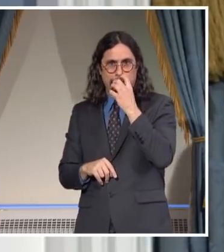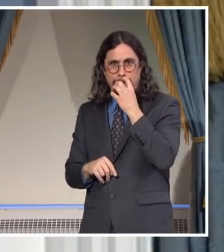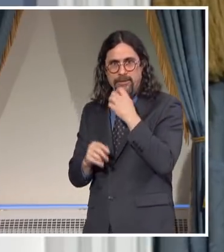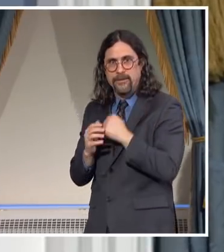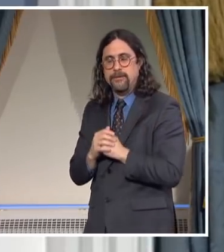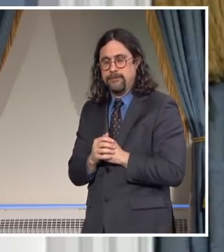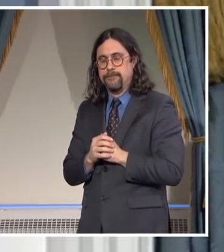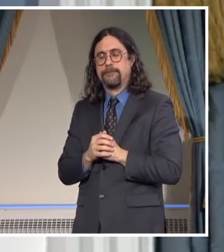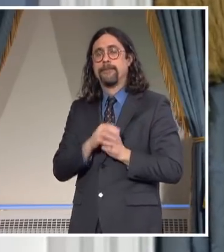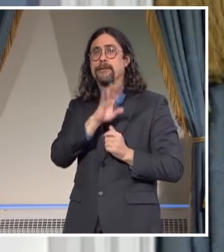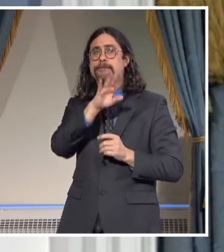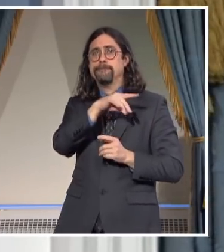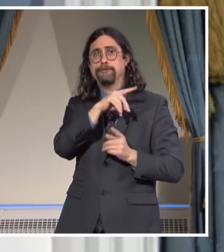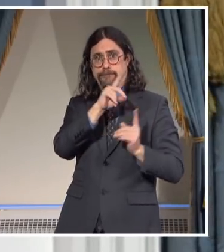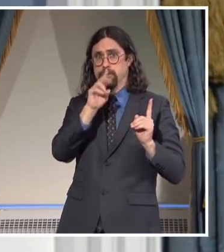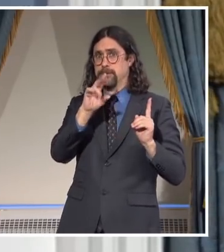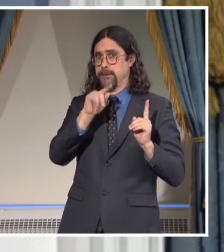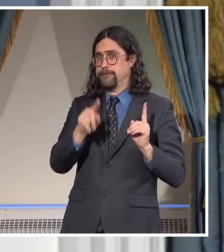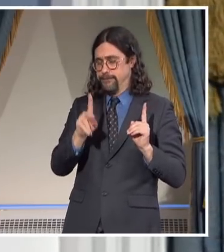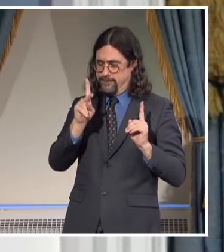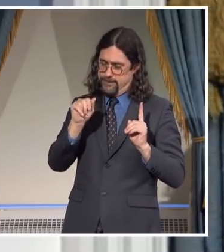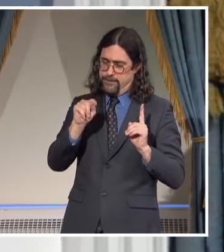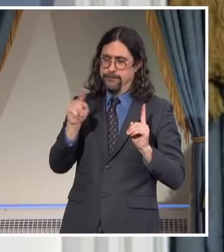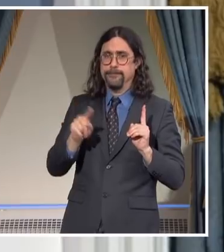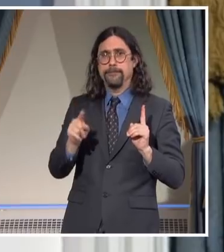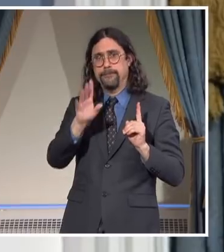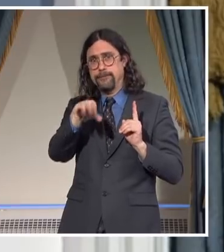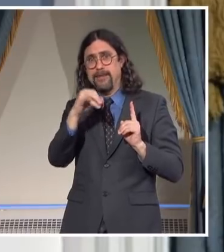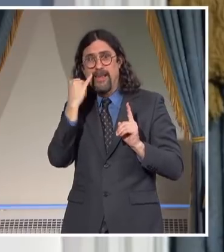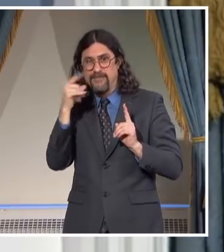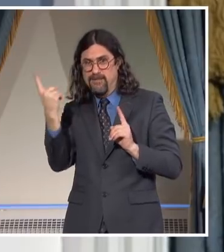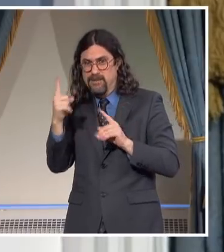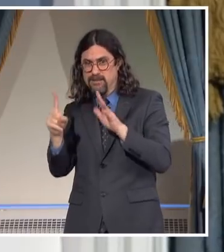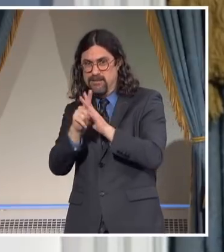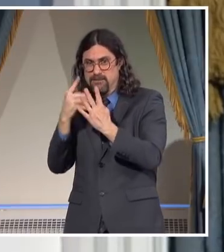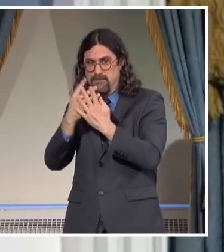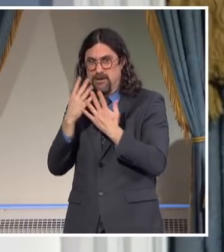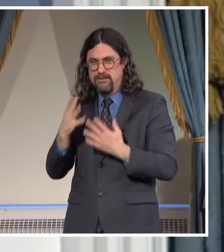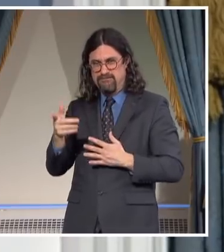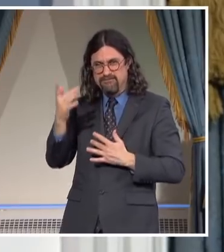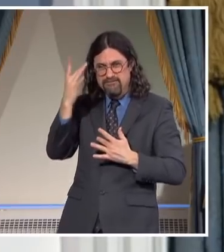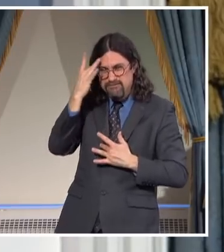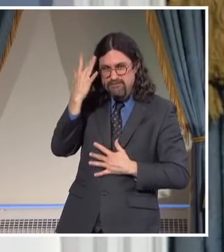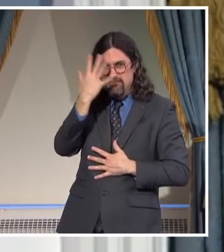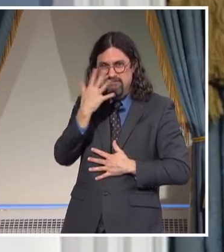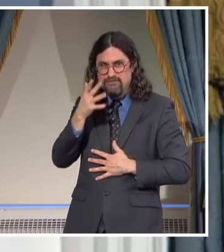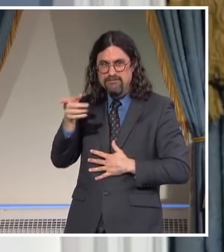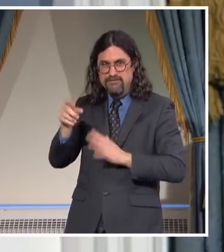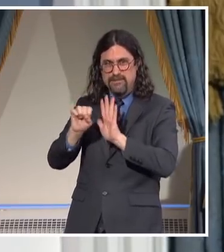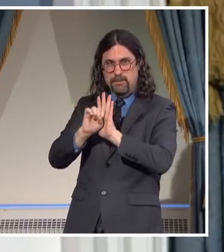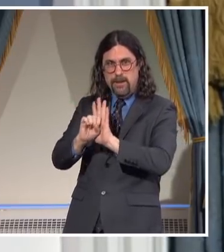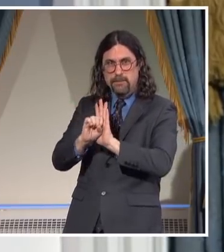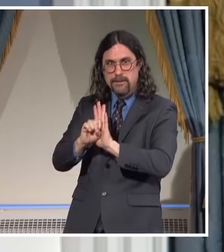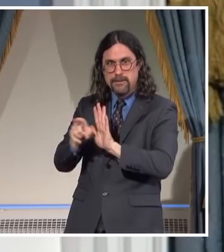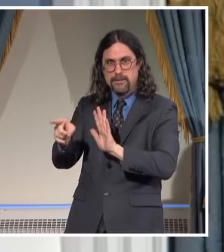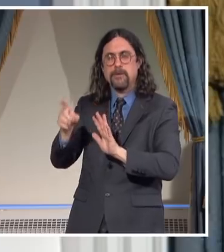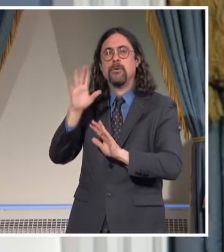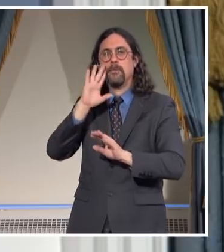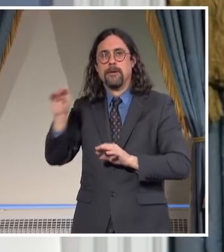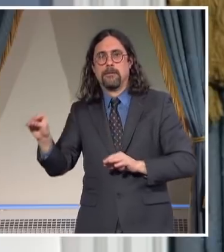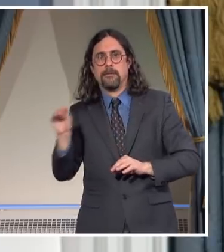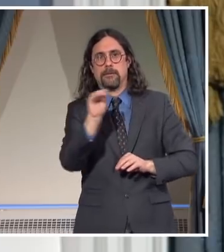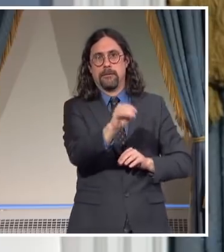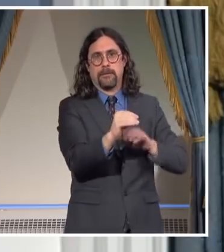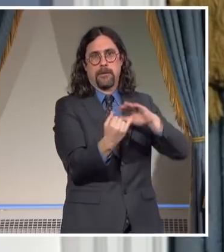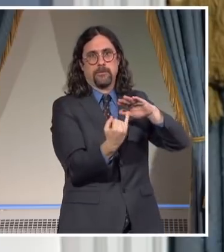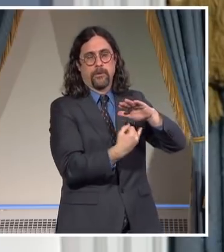the population at Rikers is dramatically down. We have more space and we're opening up more wards.